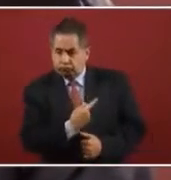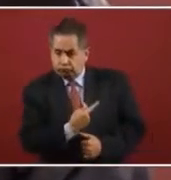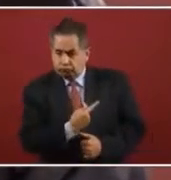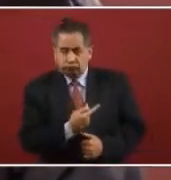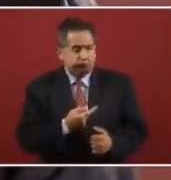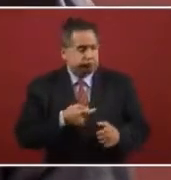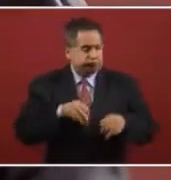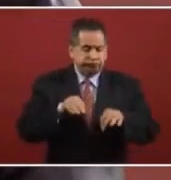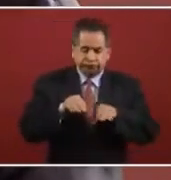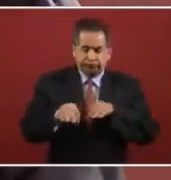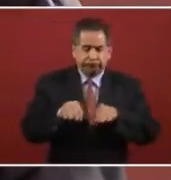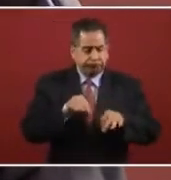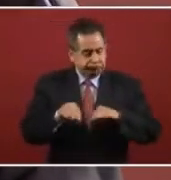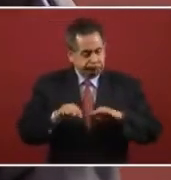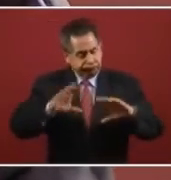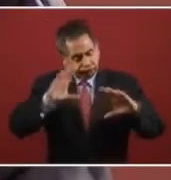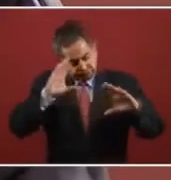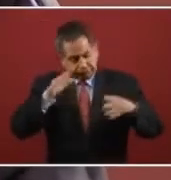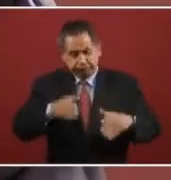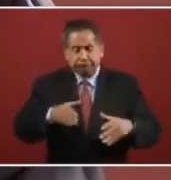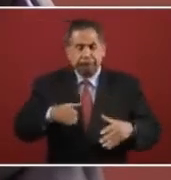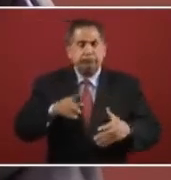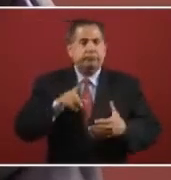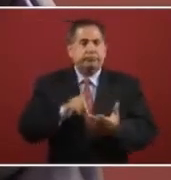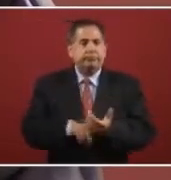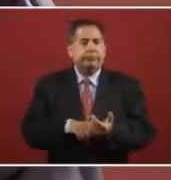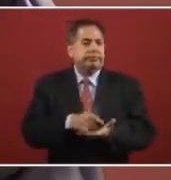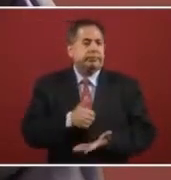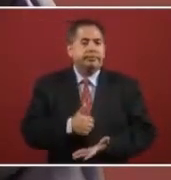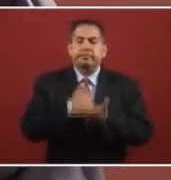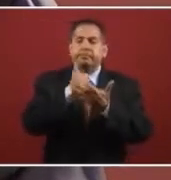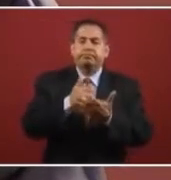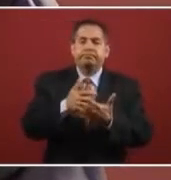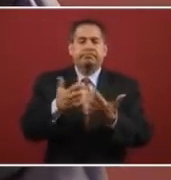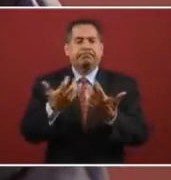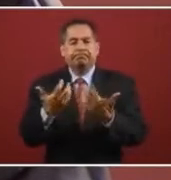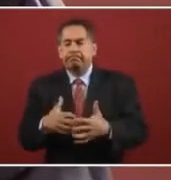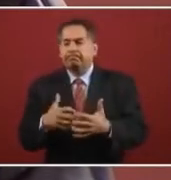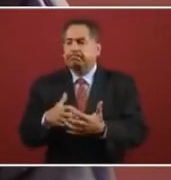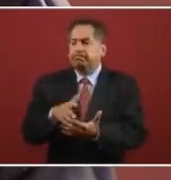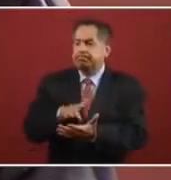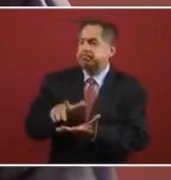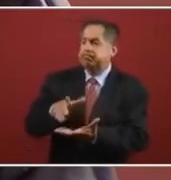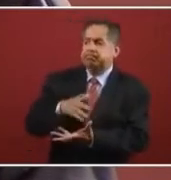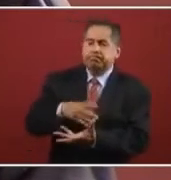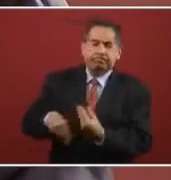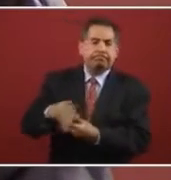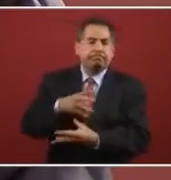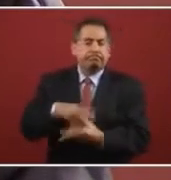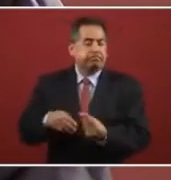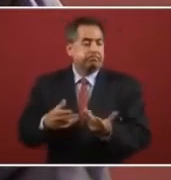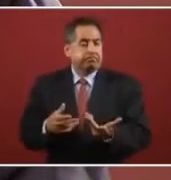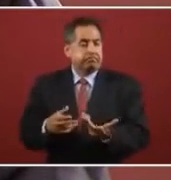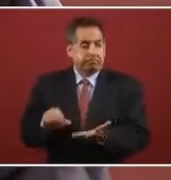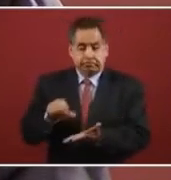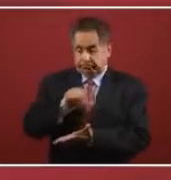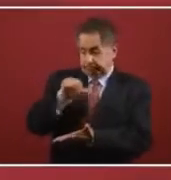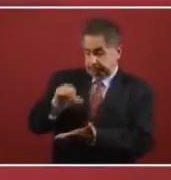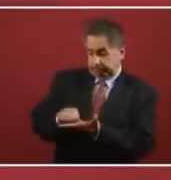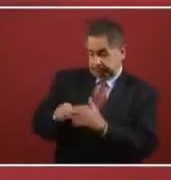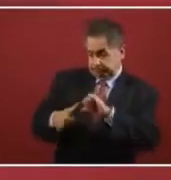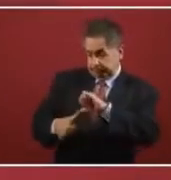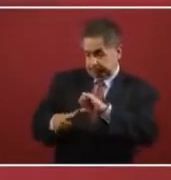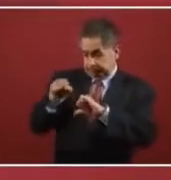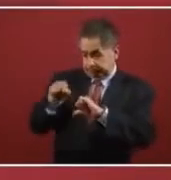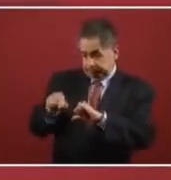el apoyo a actividades productivas in the support of productive activities in